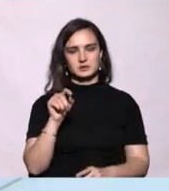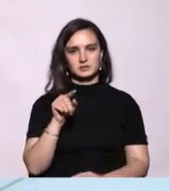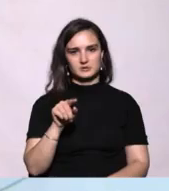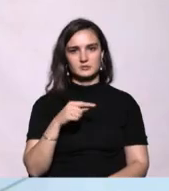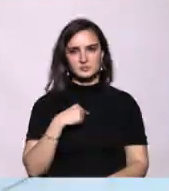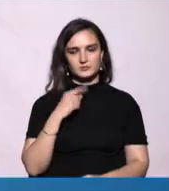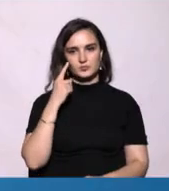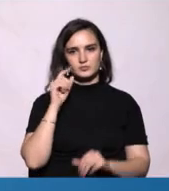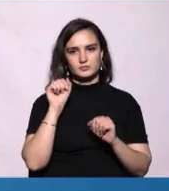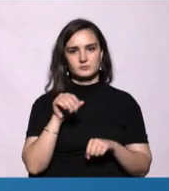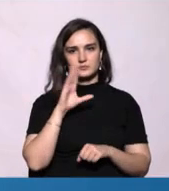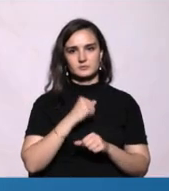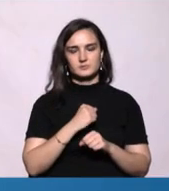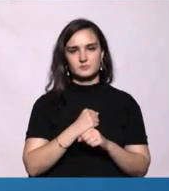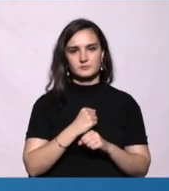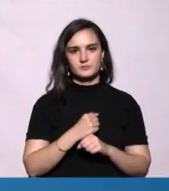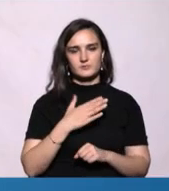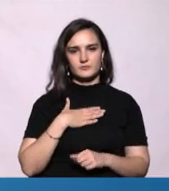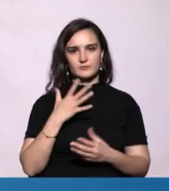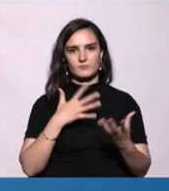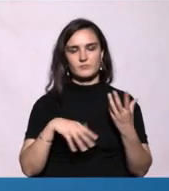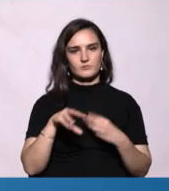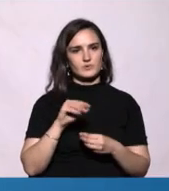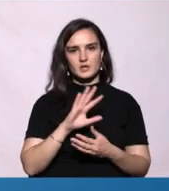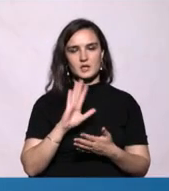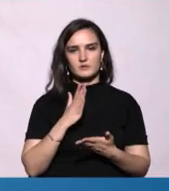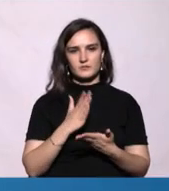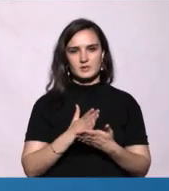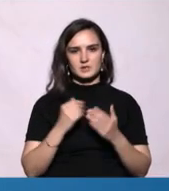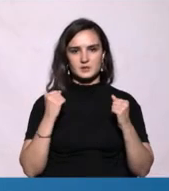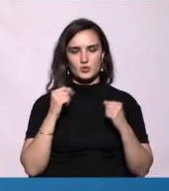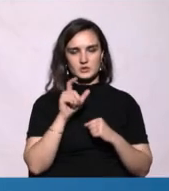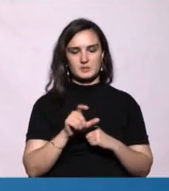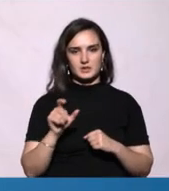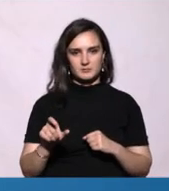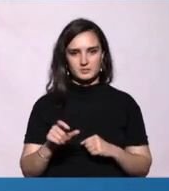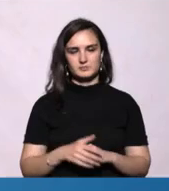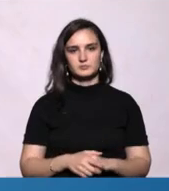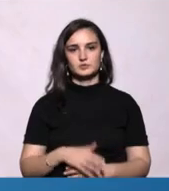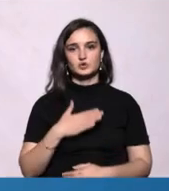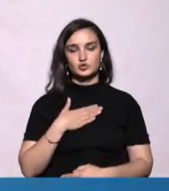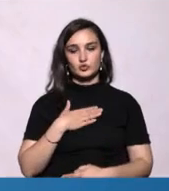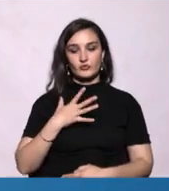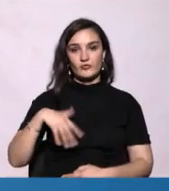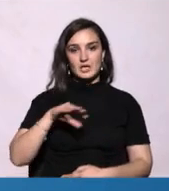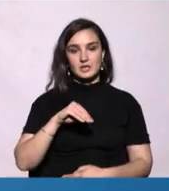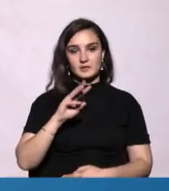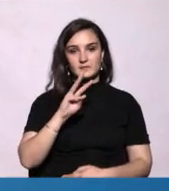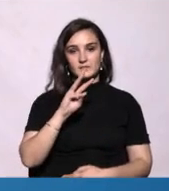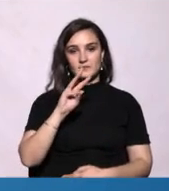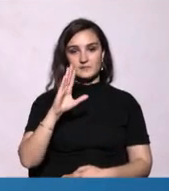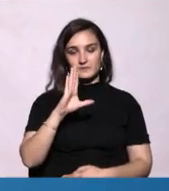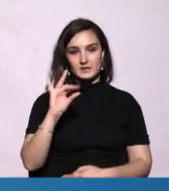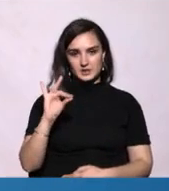I think I can do it. So, we are not sportsmen. So, we is plural. So,